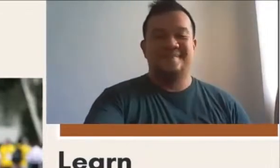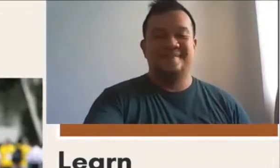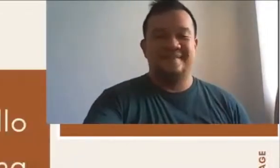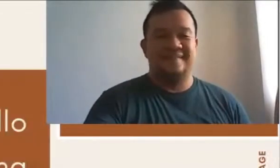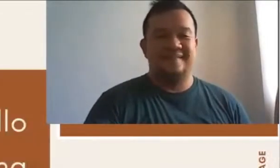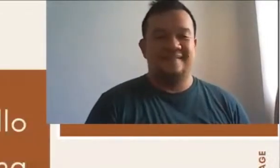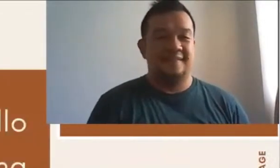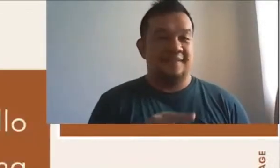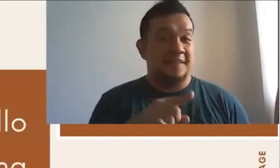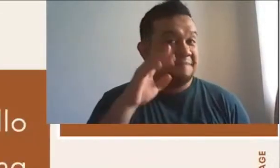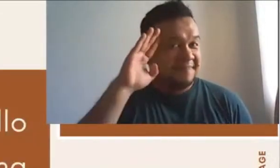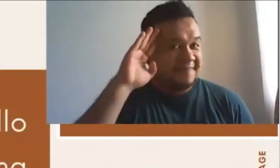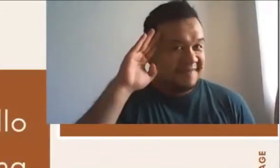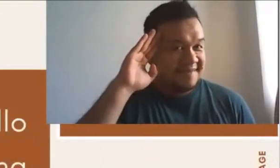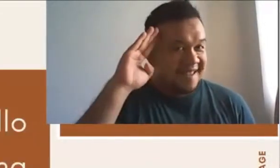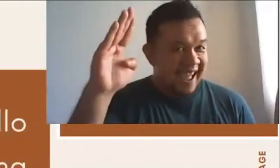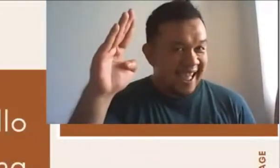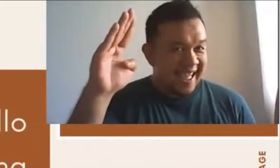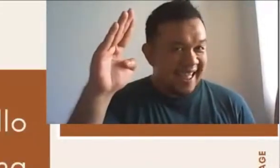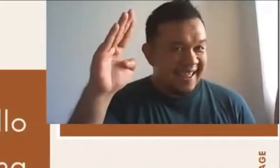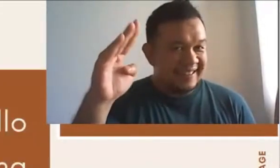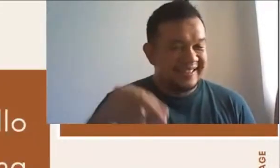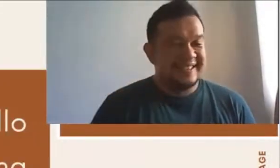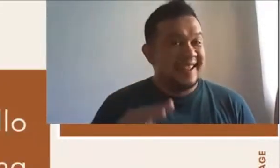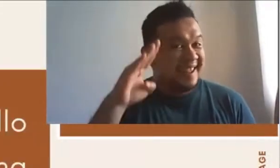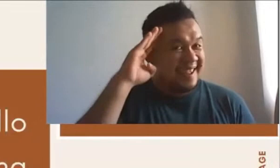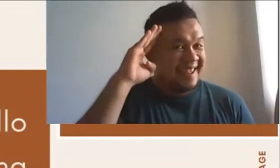Okay, beside that, hello. This is hello.